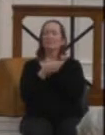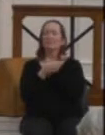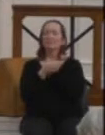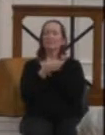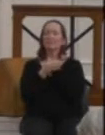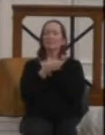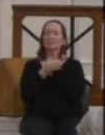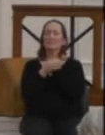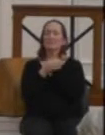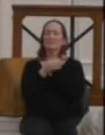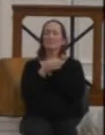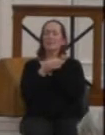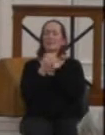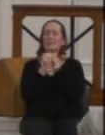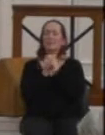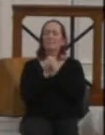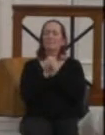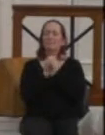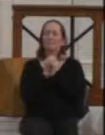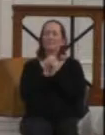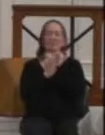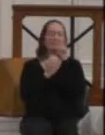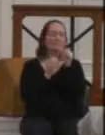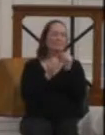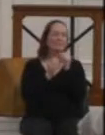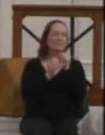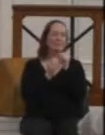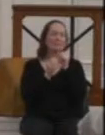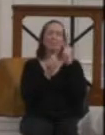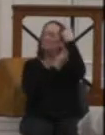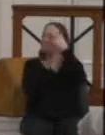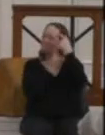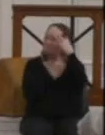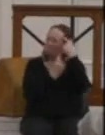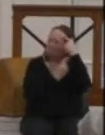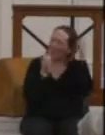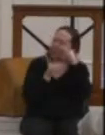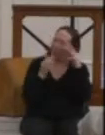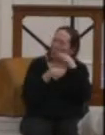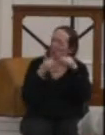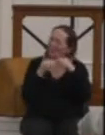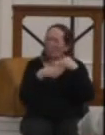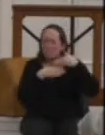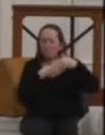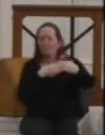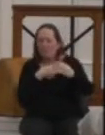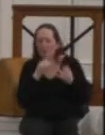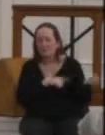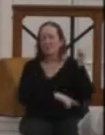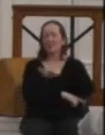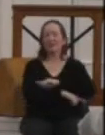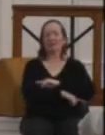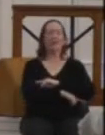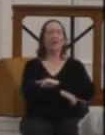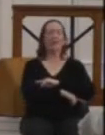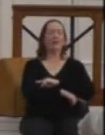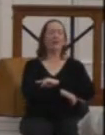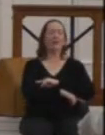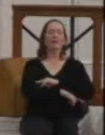consumed by thoughts of what the rest of the day holds, or worry, or